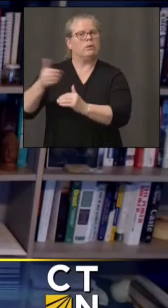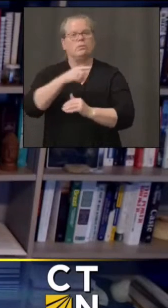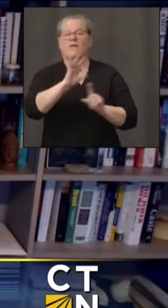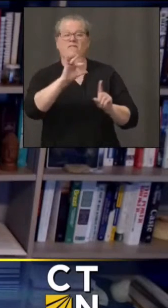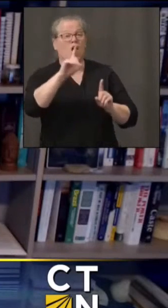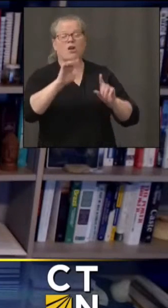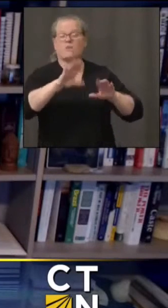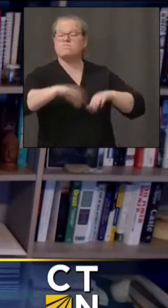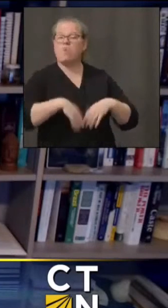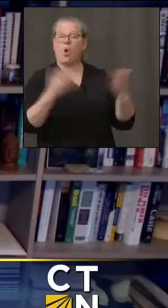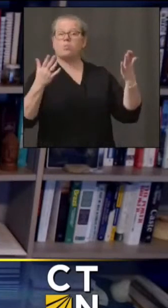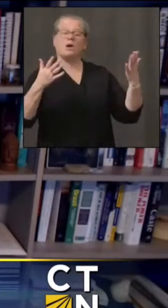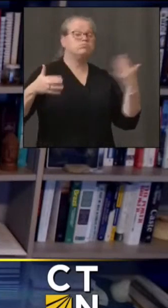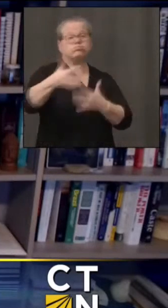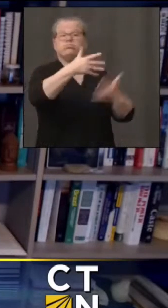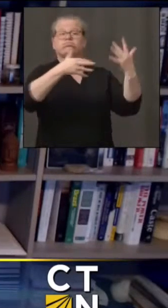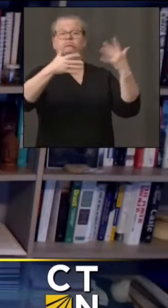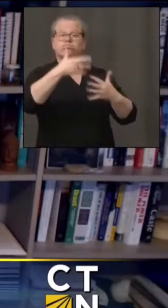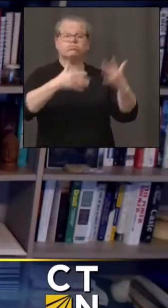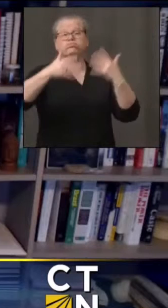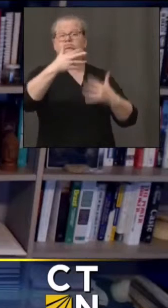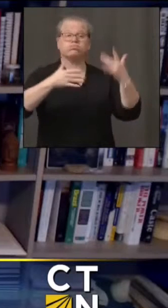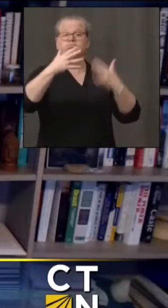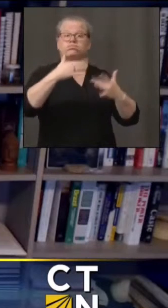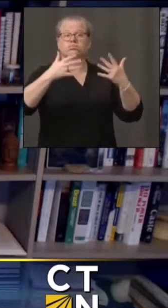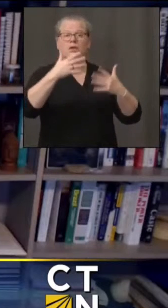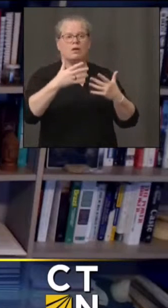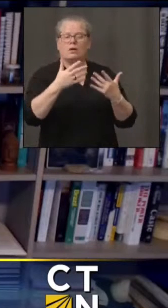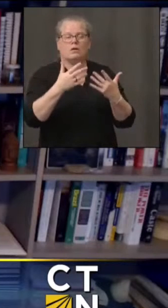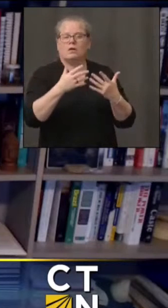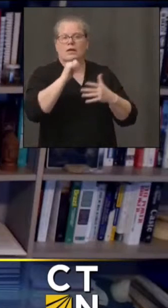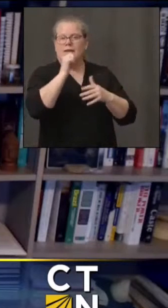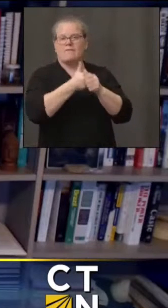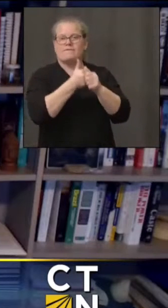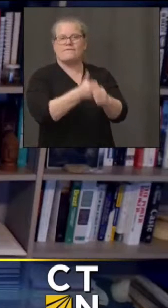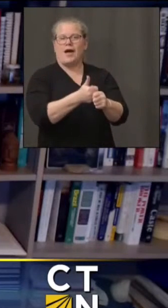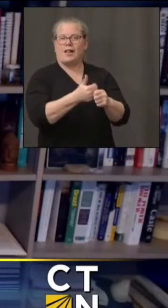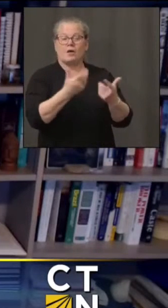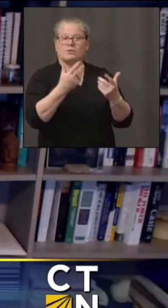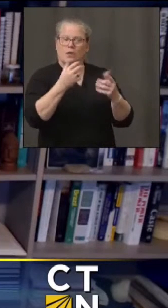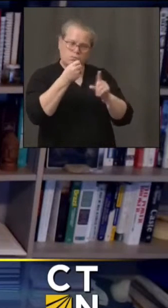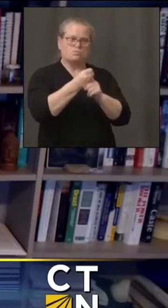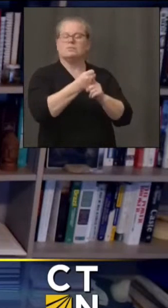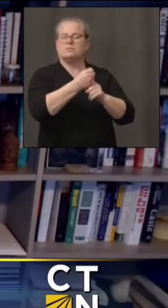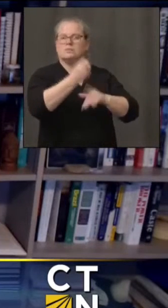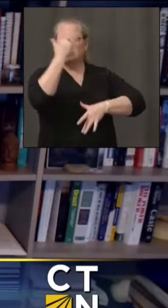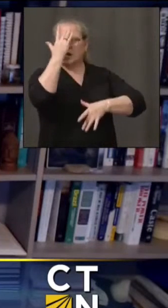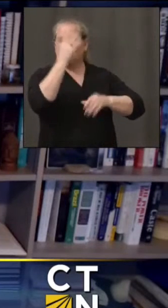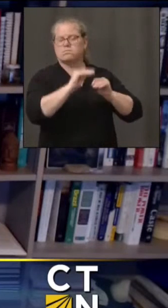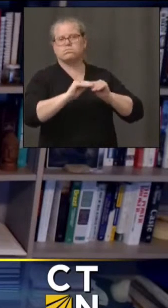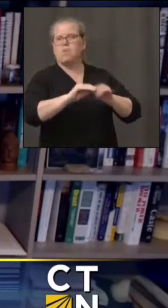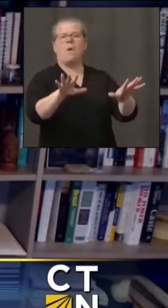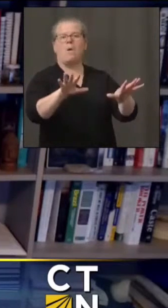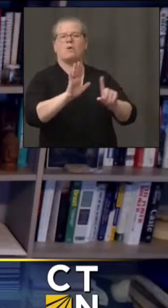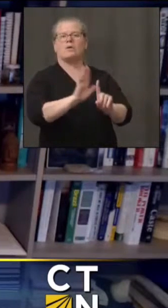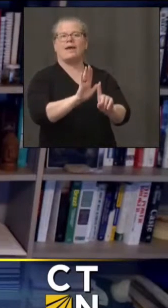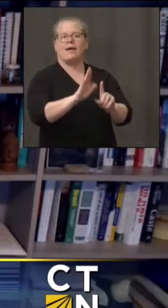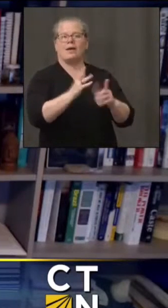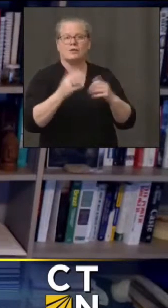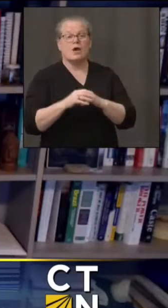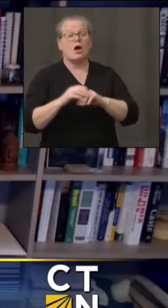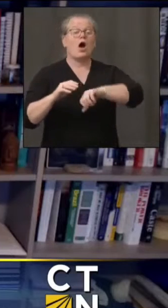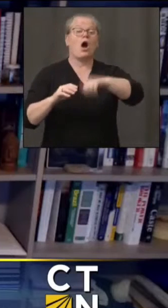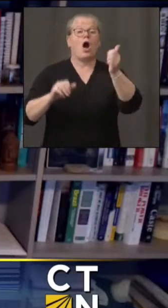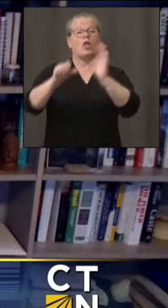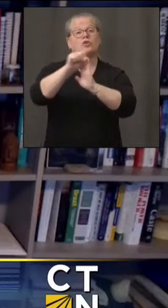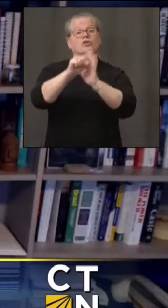some laws, and then they reopened again. And so now they're up on another upswing. Other states like Arizona learned the